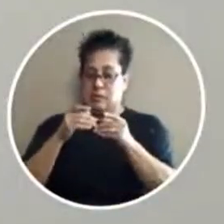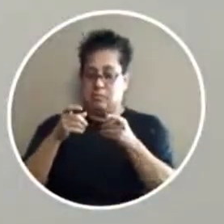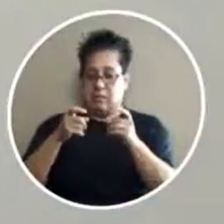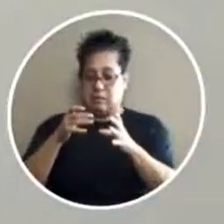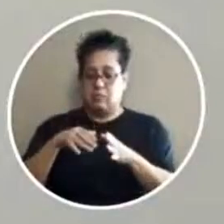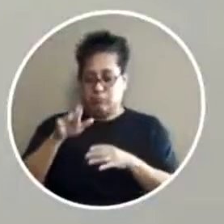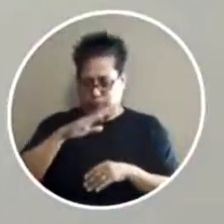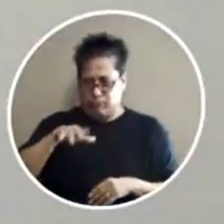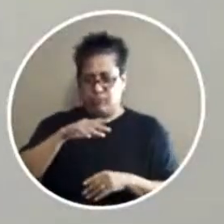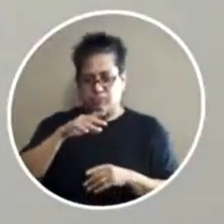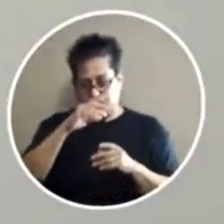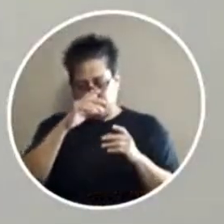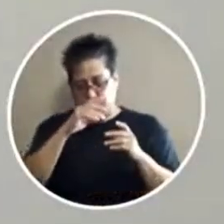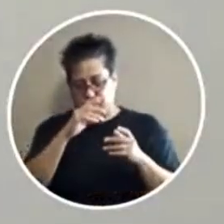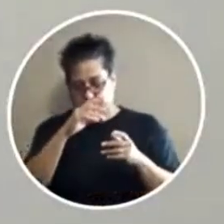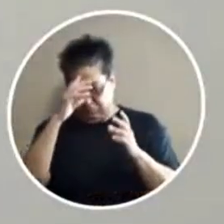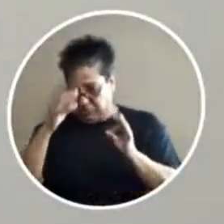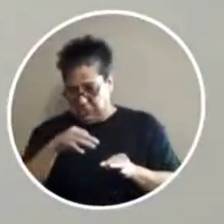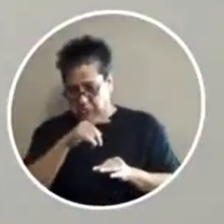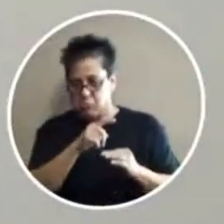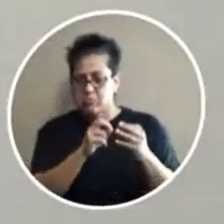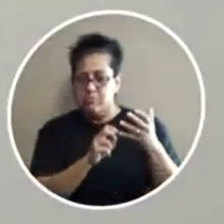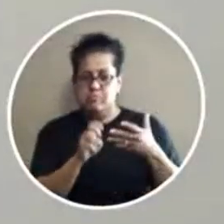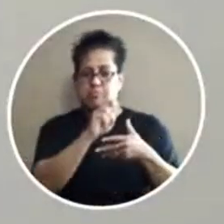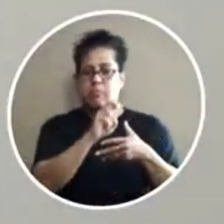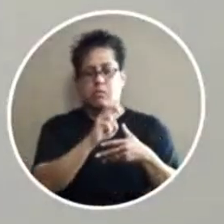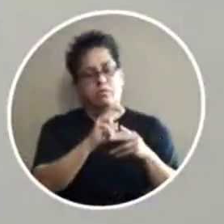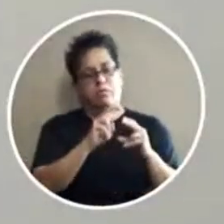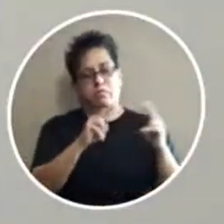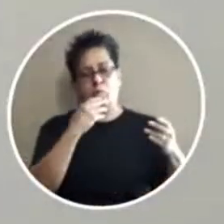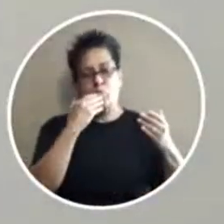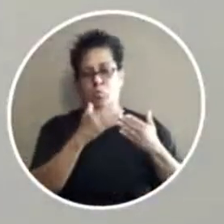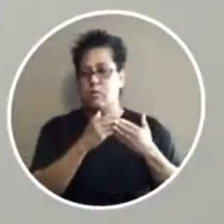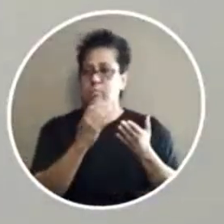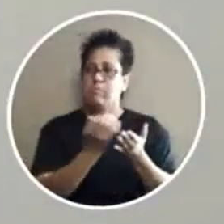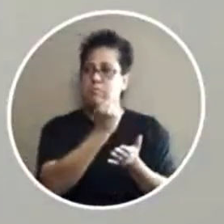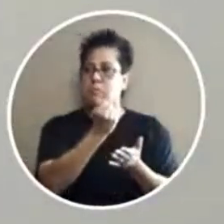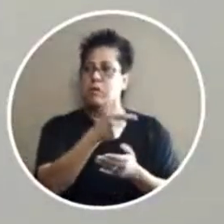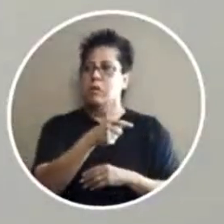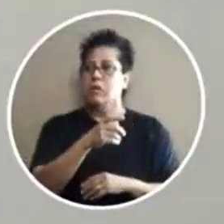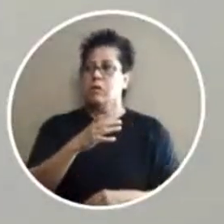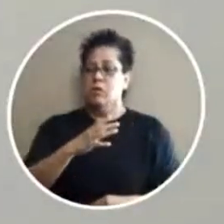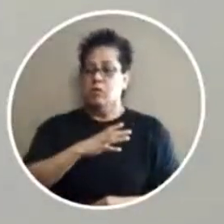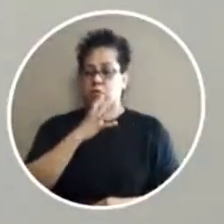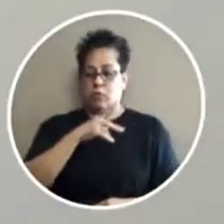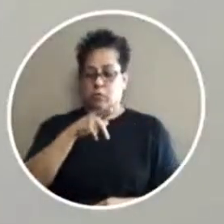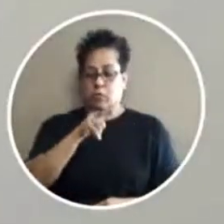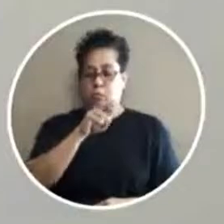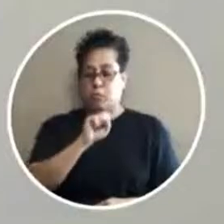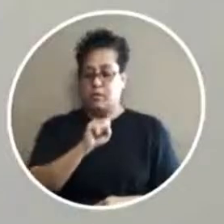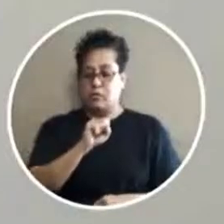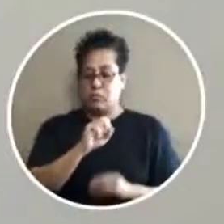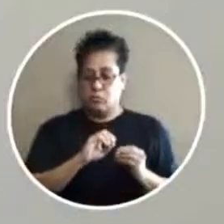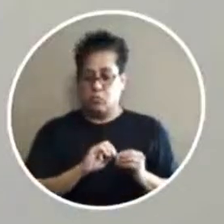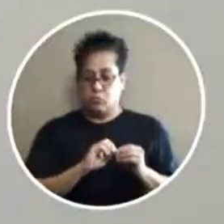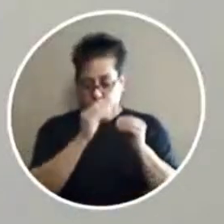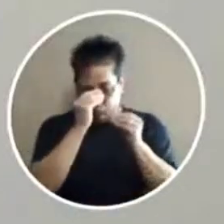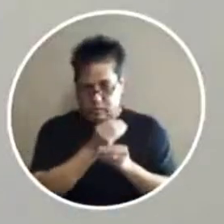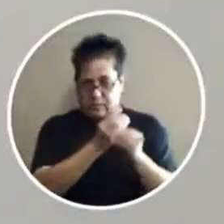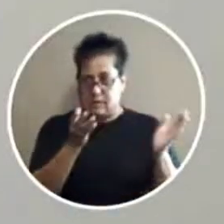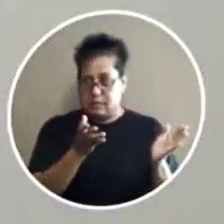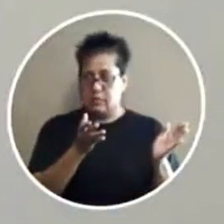decision to promote Ms. Mora. It is very well deserved. There's a formal press conference, press release going out, going